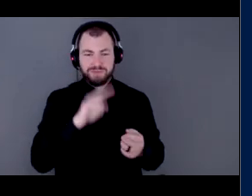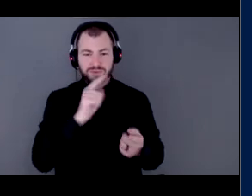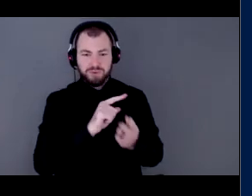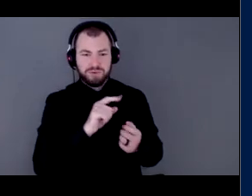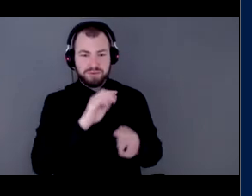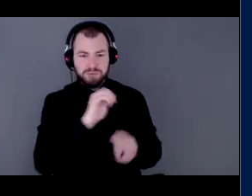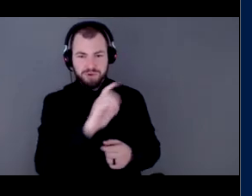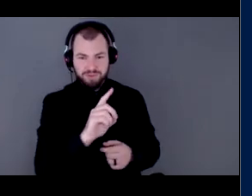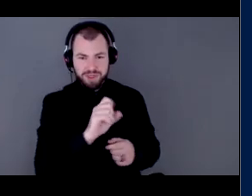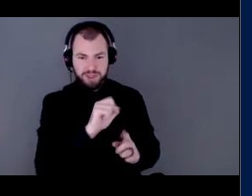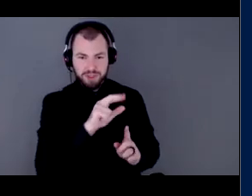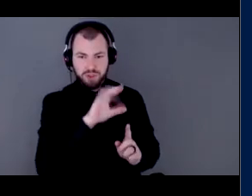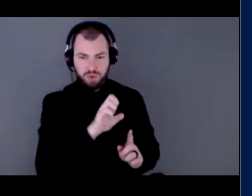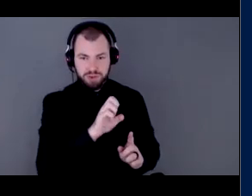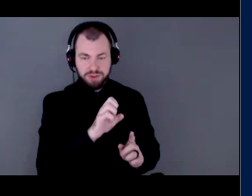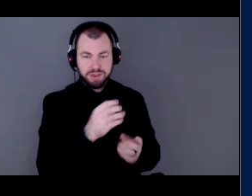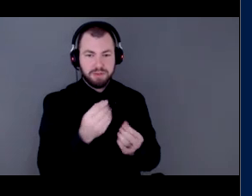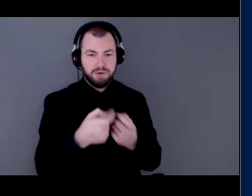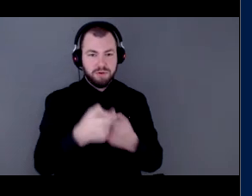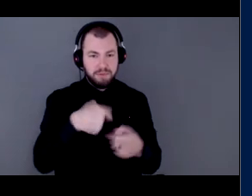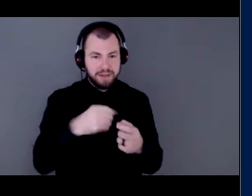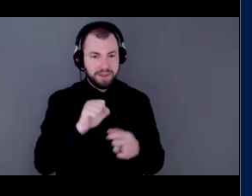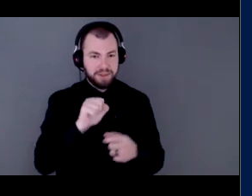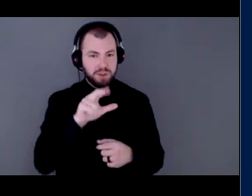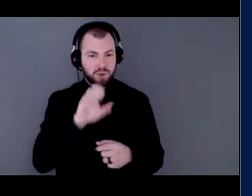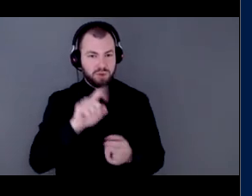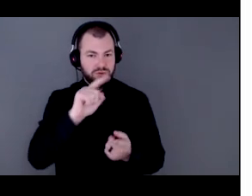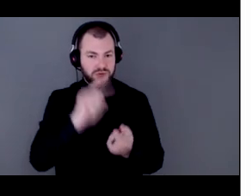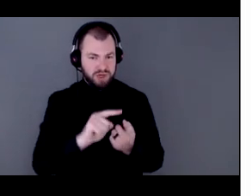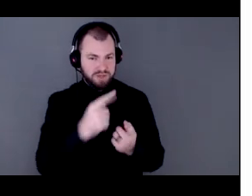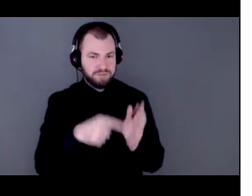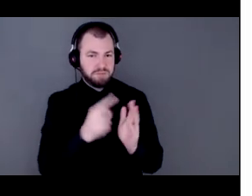for Single-Use Food Packaging. Can you move to the next slide?